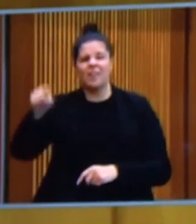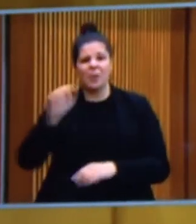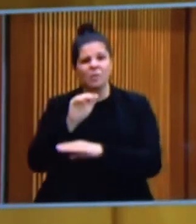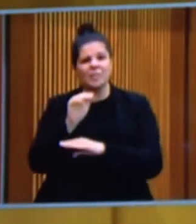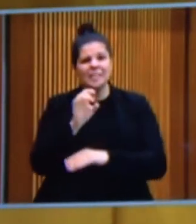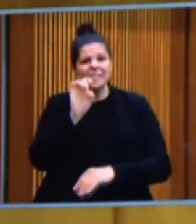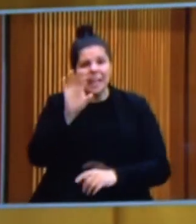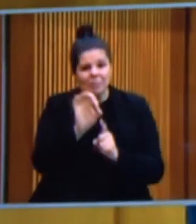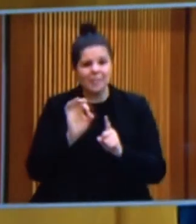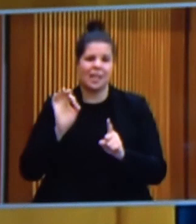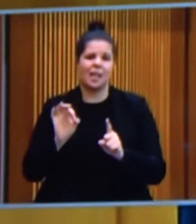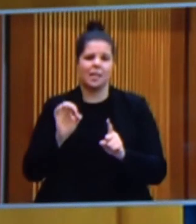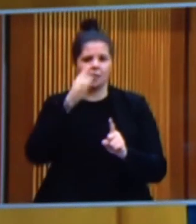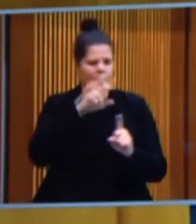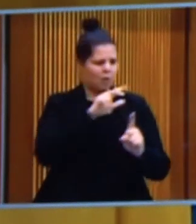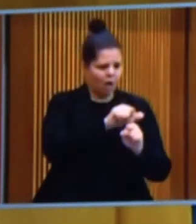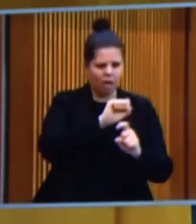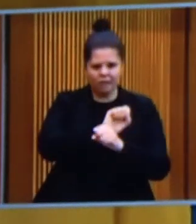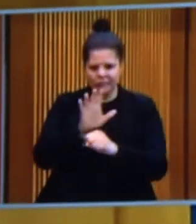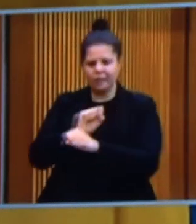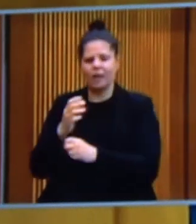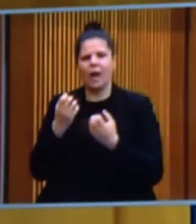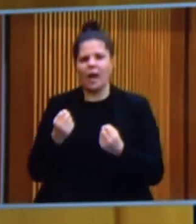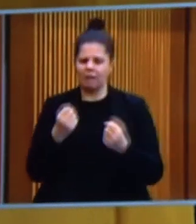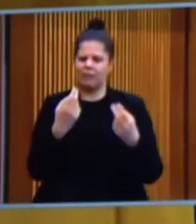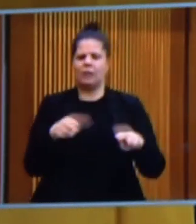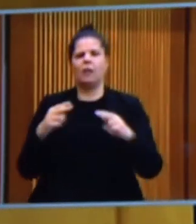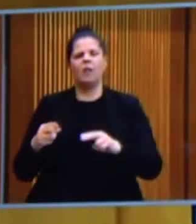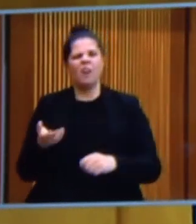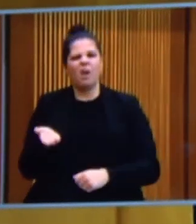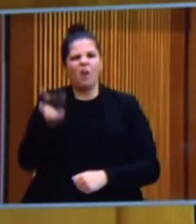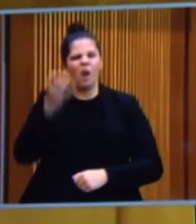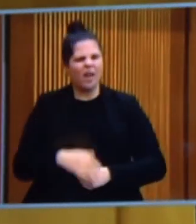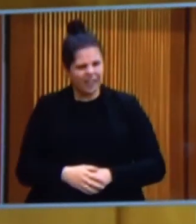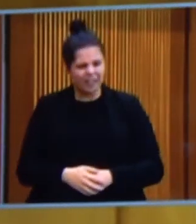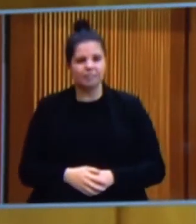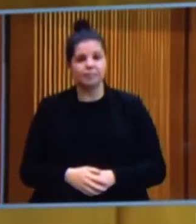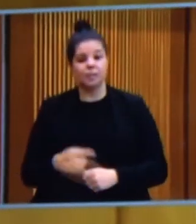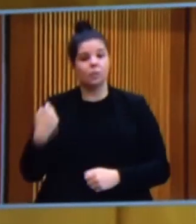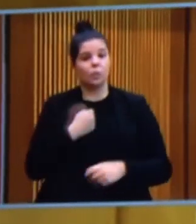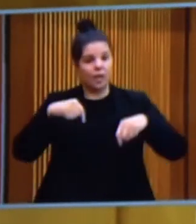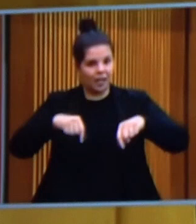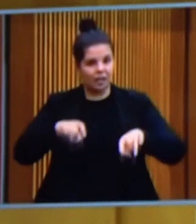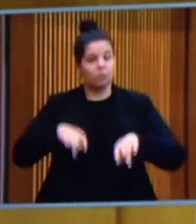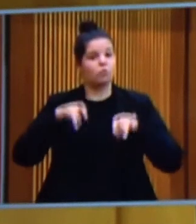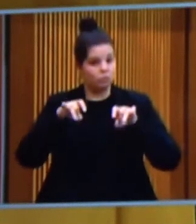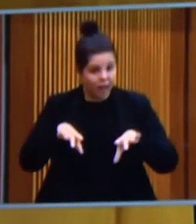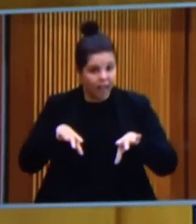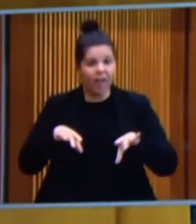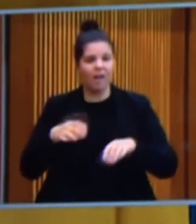fully reflective of the situation. So by having what we believe is the broadest and widest